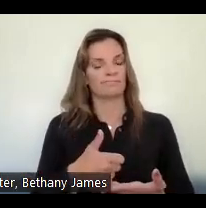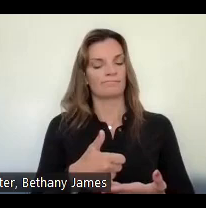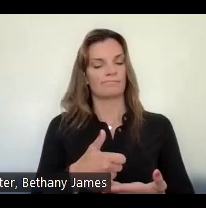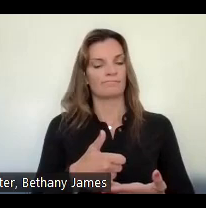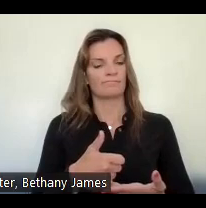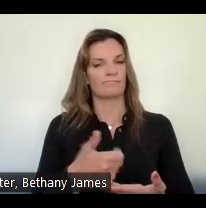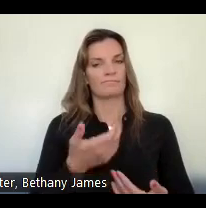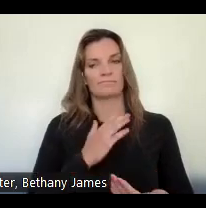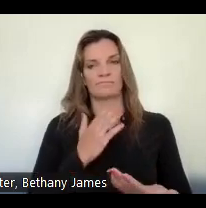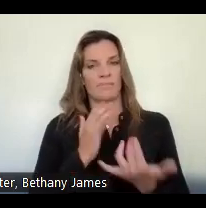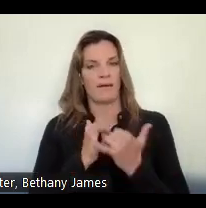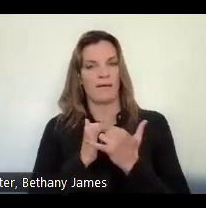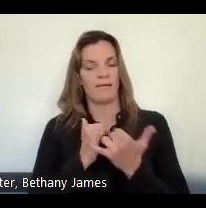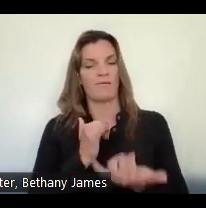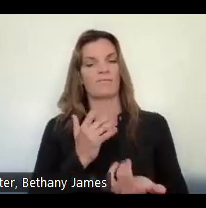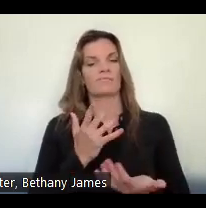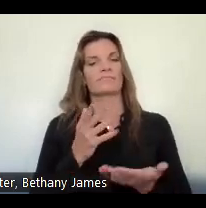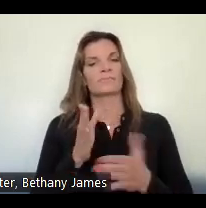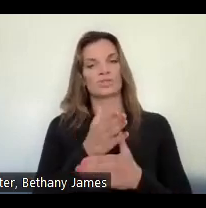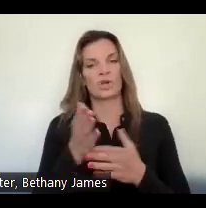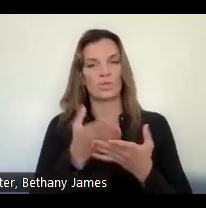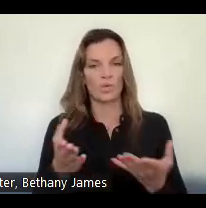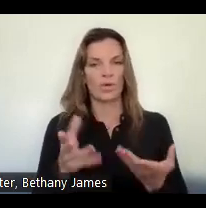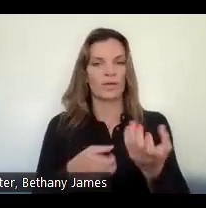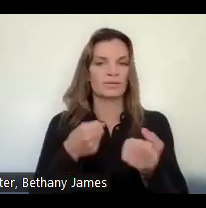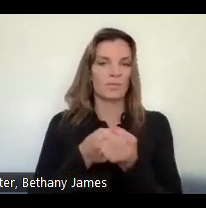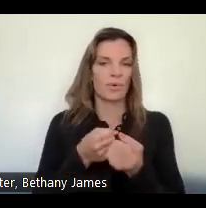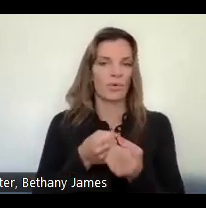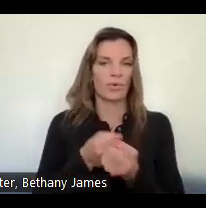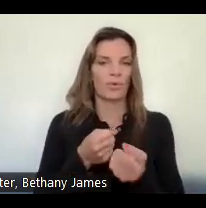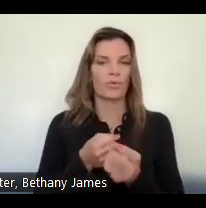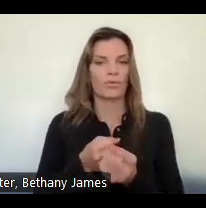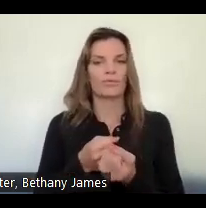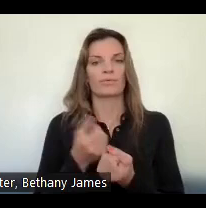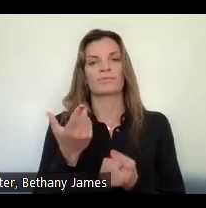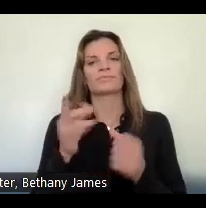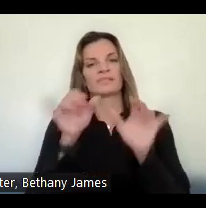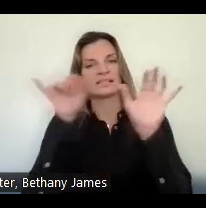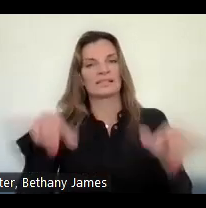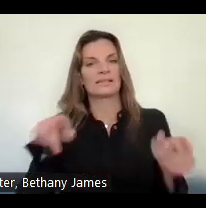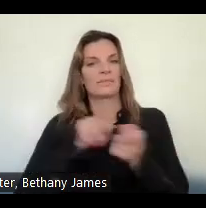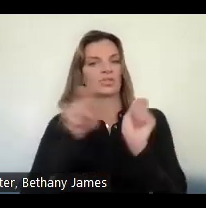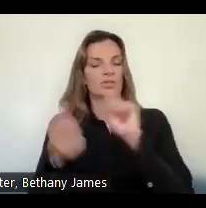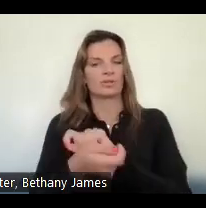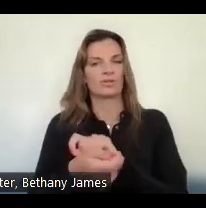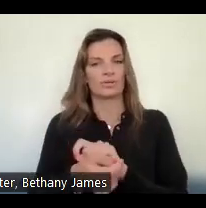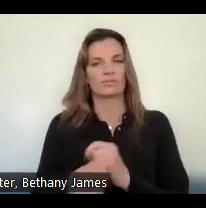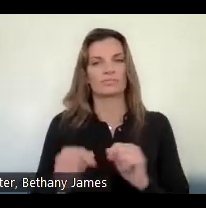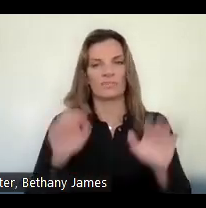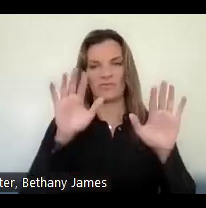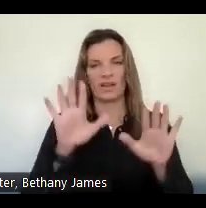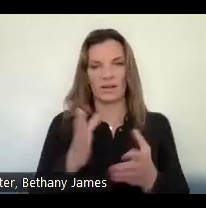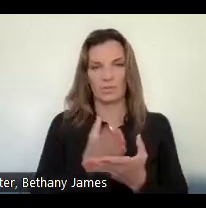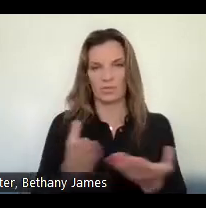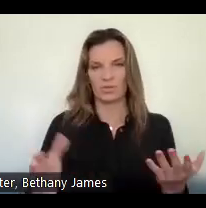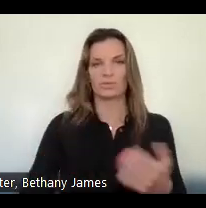friends by sharing resources, offering support, and encouraging system changes. Again, phenomenal resources,